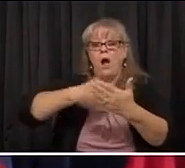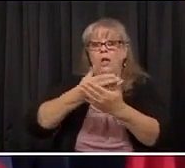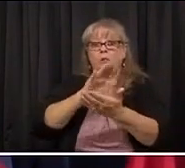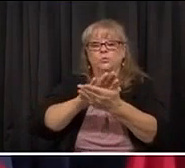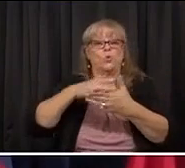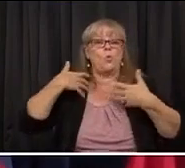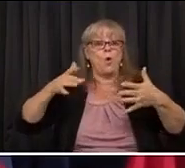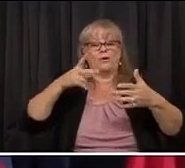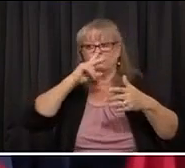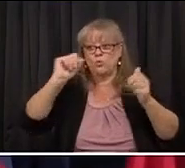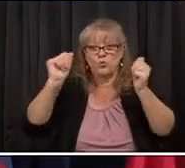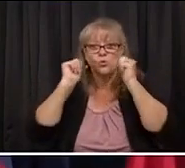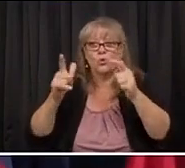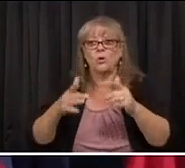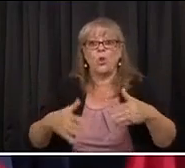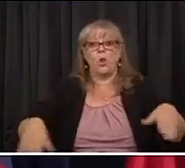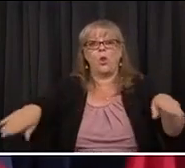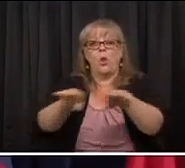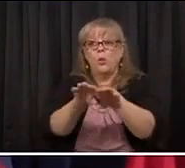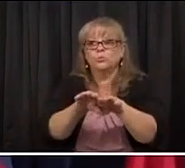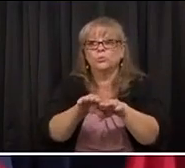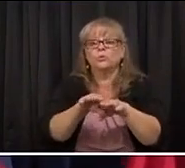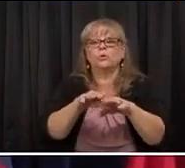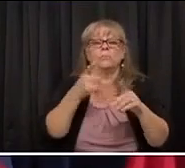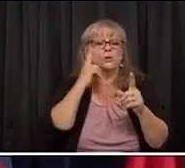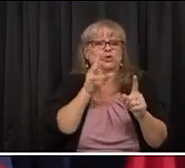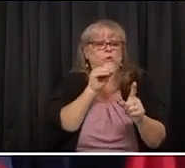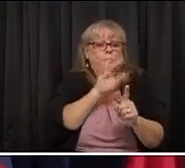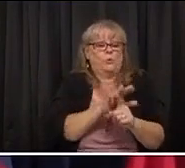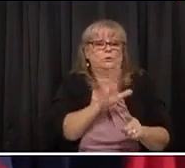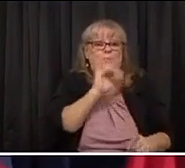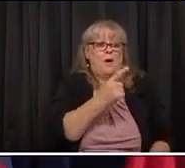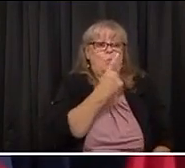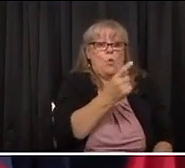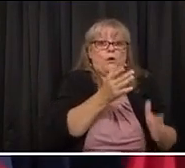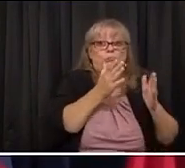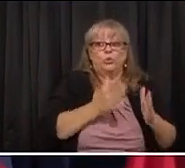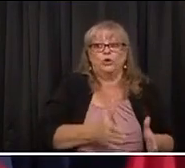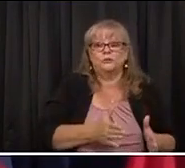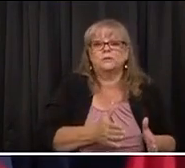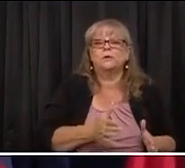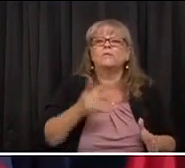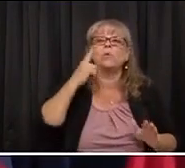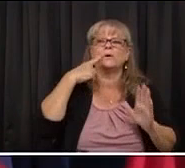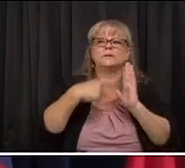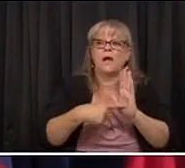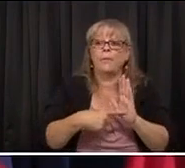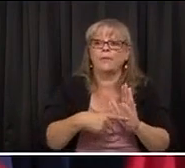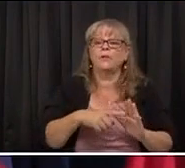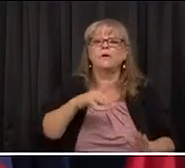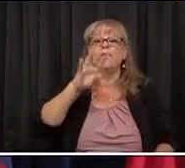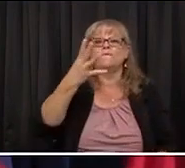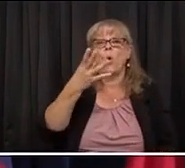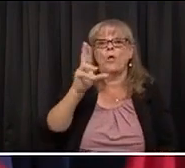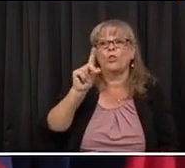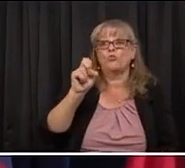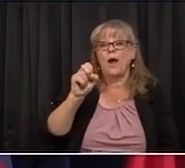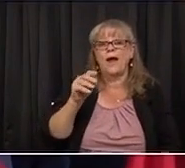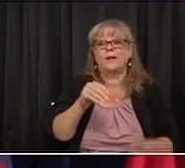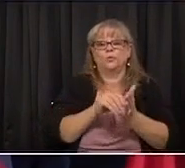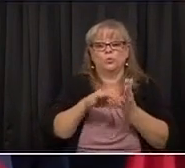exposed to that person, meaning that cohort. Miss McGillicuddy's 4th grade class stays home for 2 weeks,